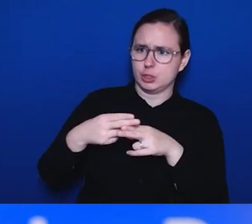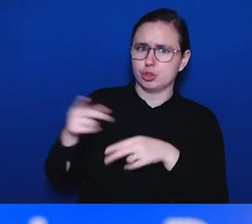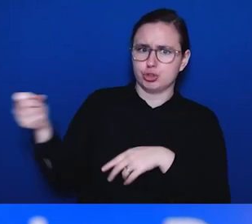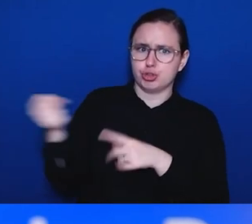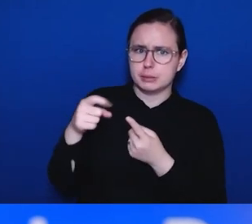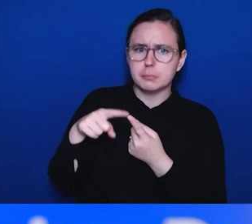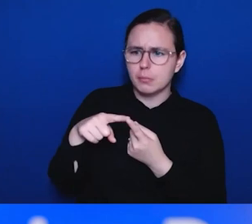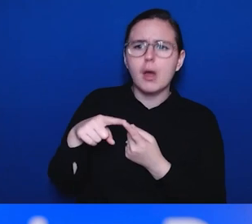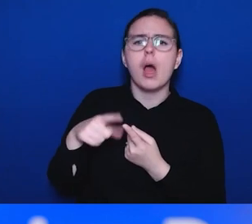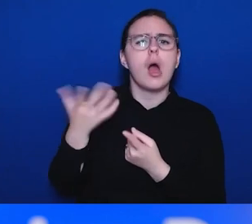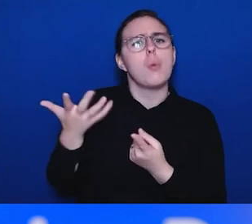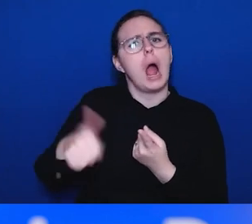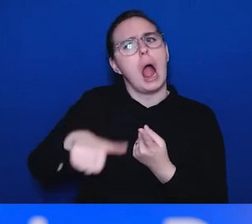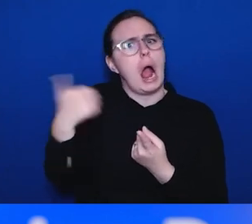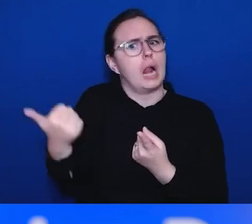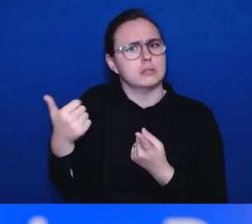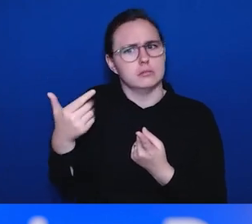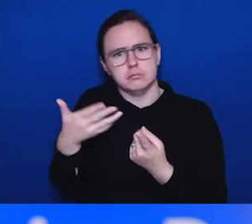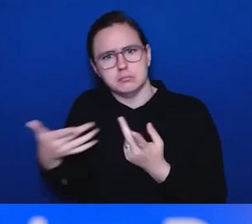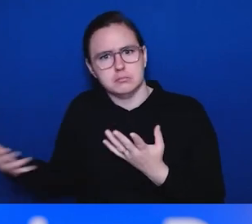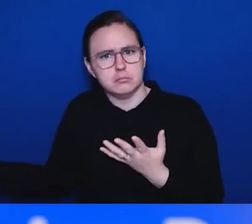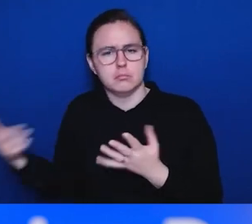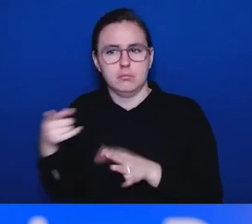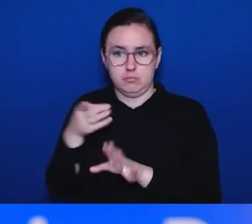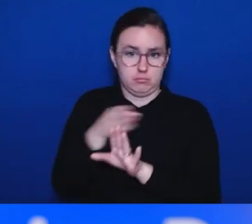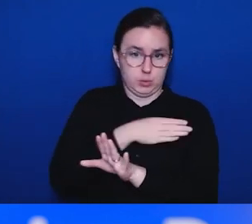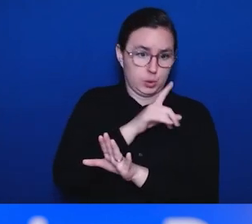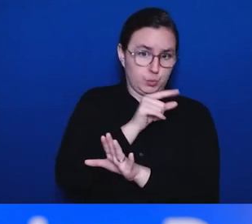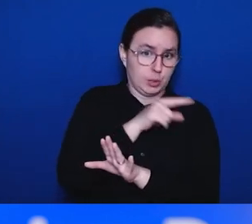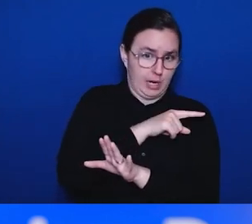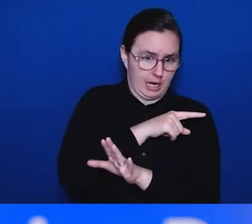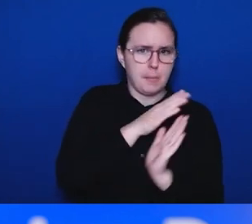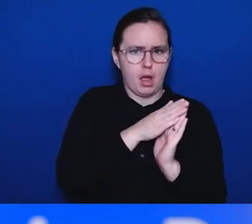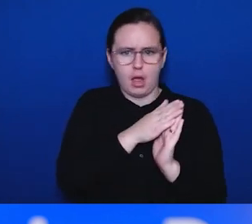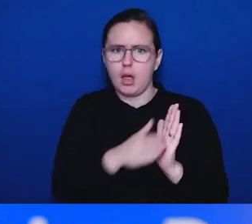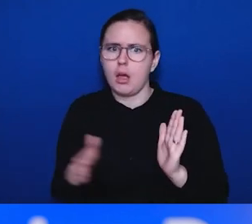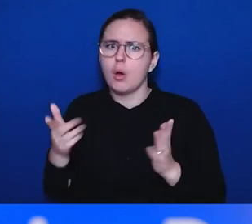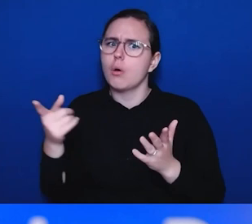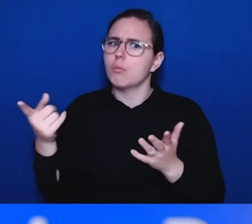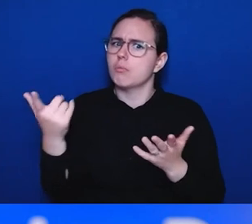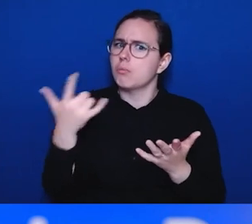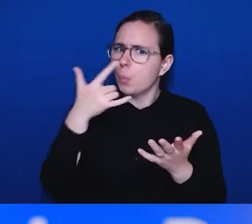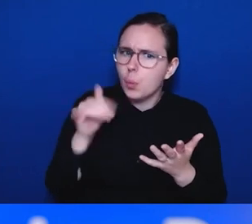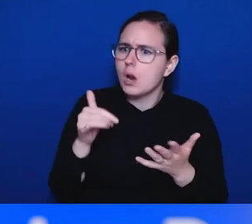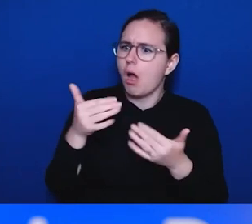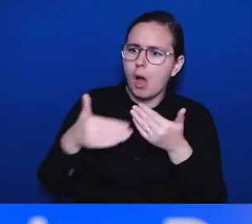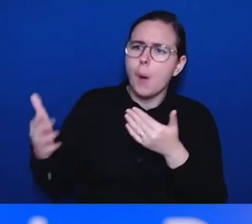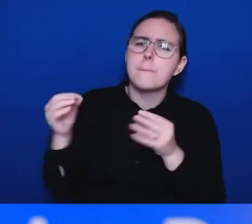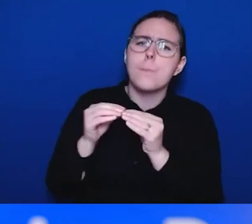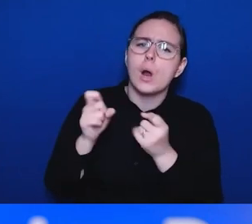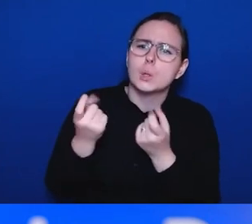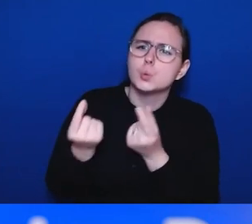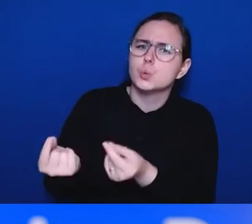the curriculum. You have hired an interim dean. Can you talk about what else has been done since 2020 and